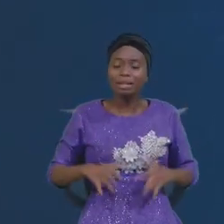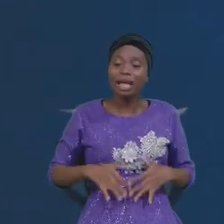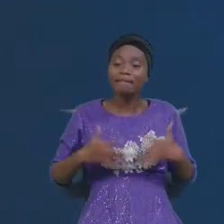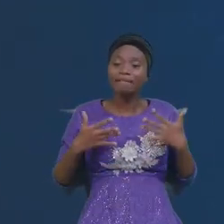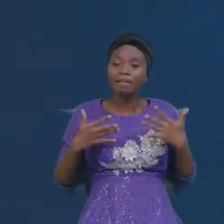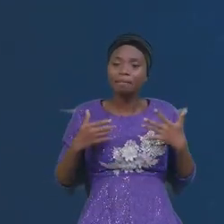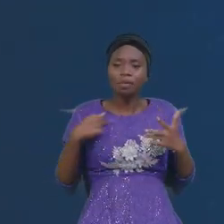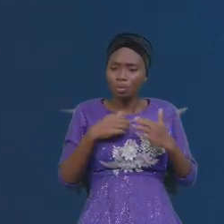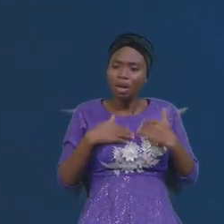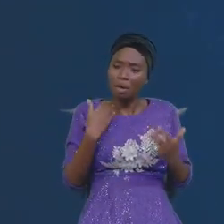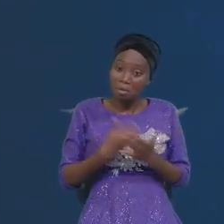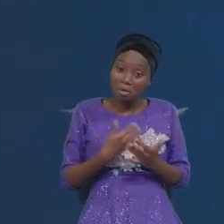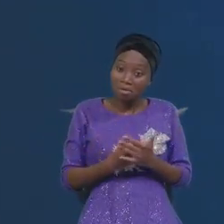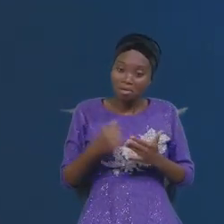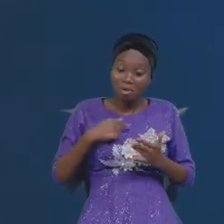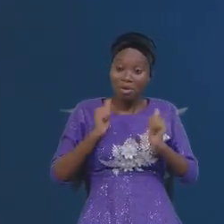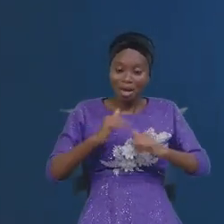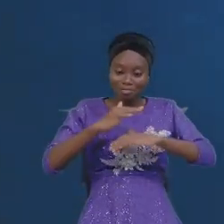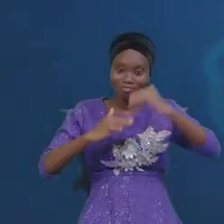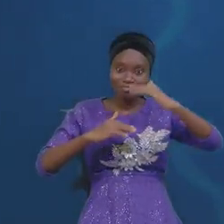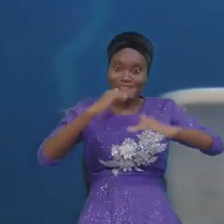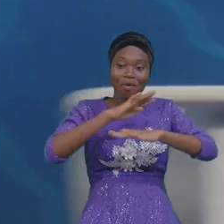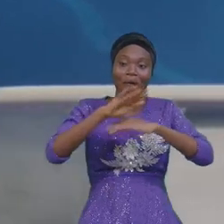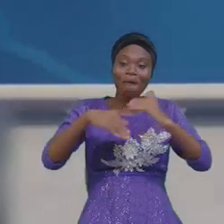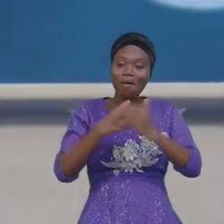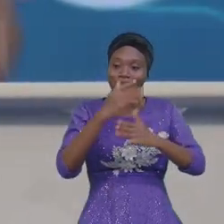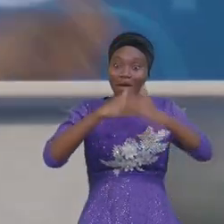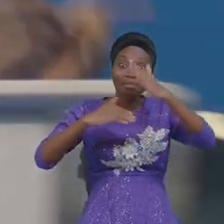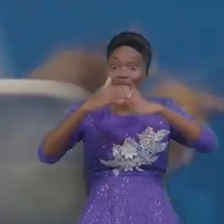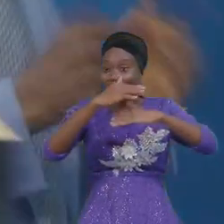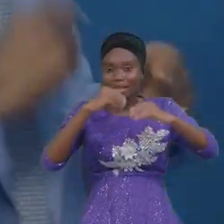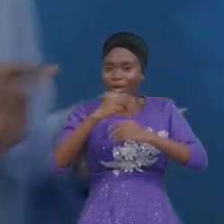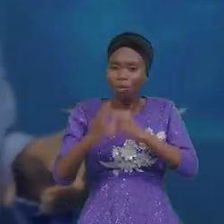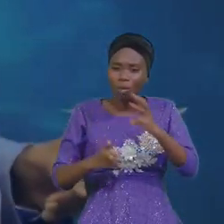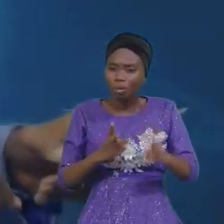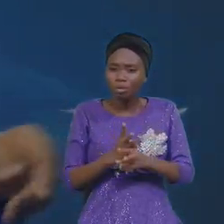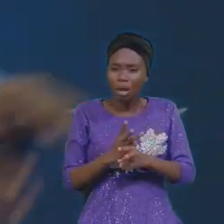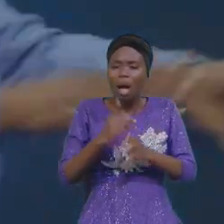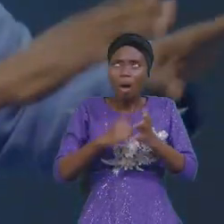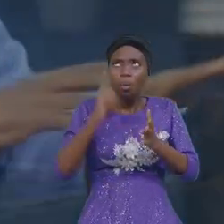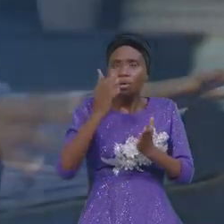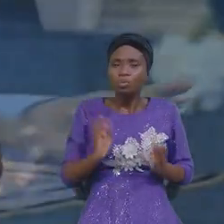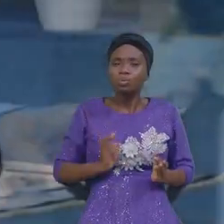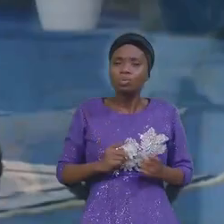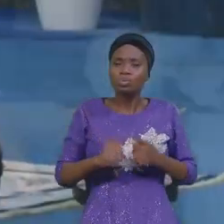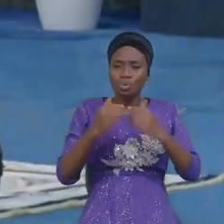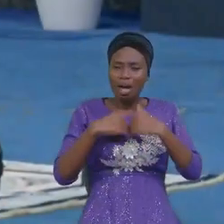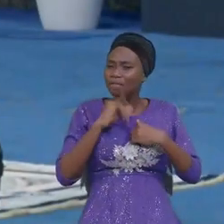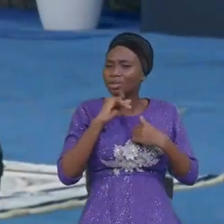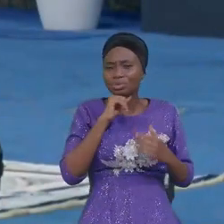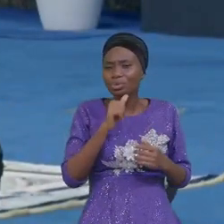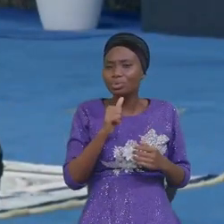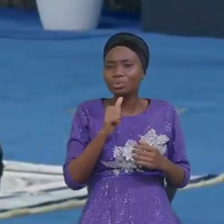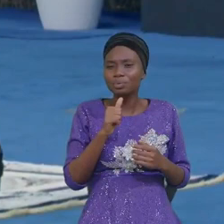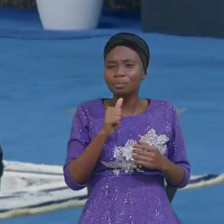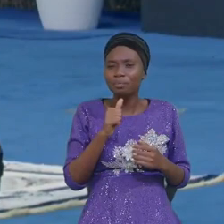have money, we can build all that building, that's for the world. What he wants us to have is not a